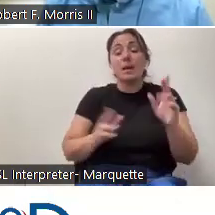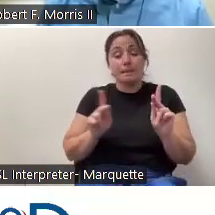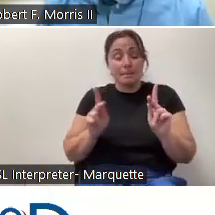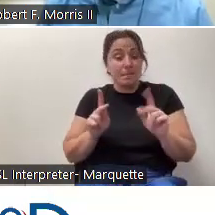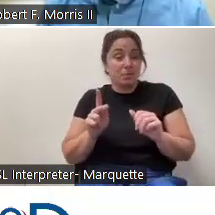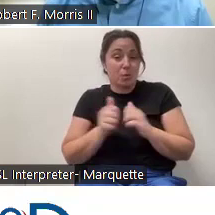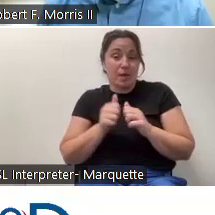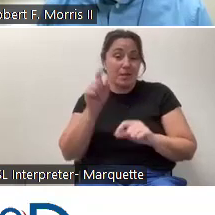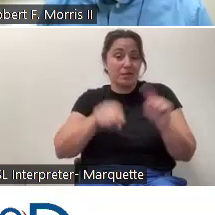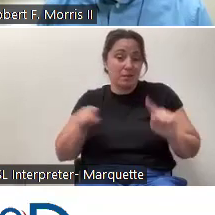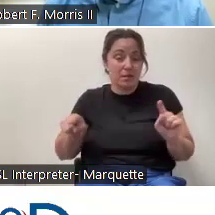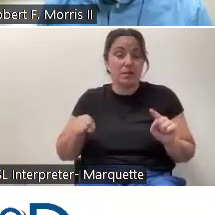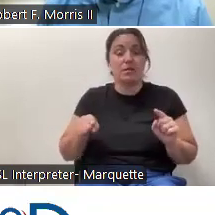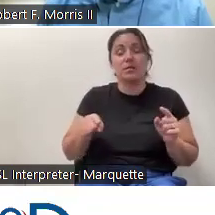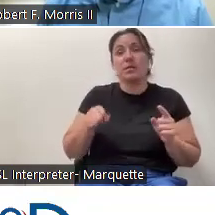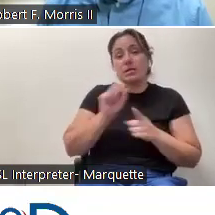various conditions